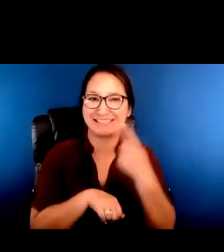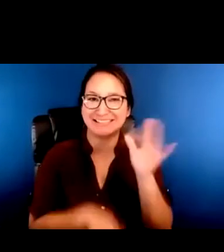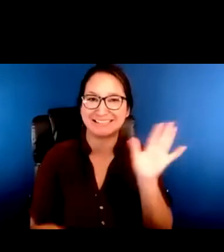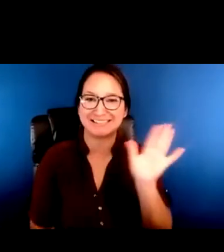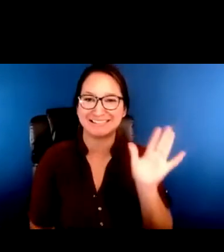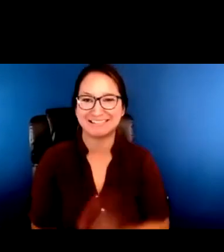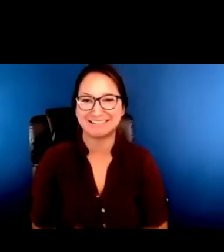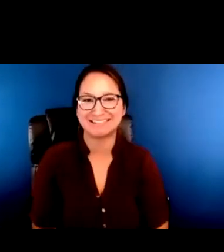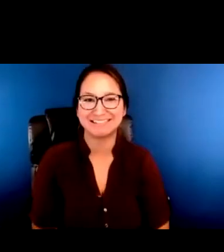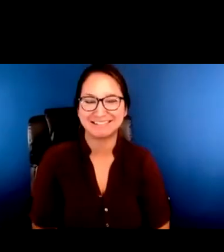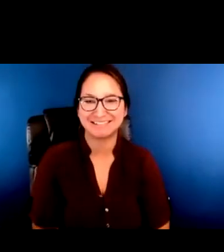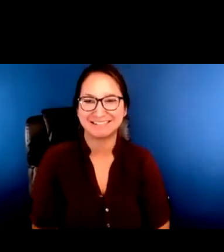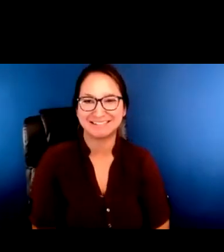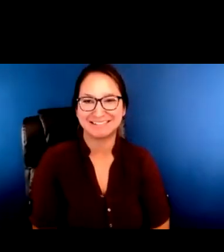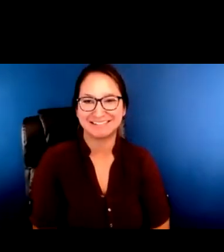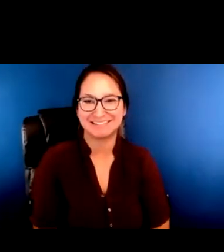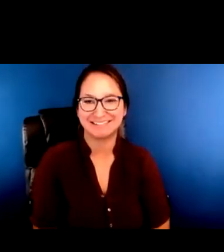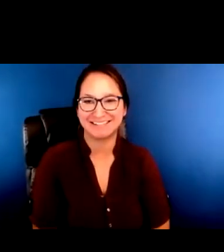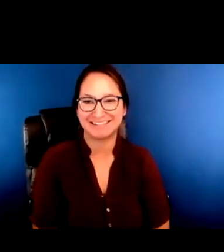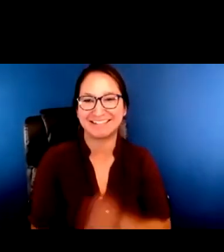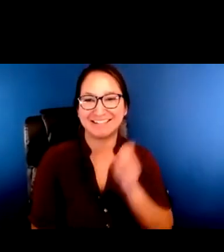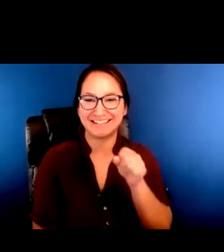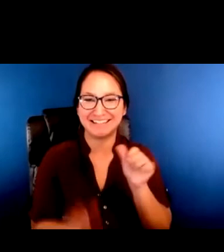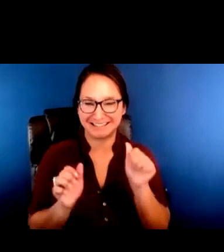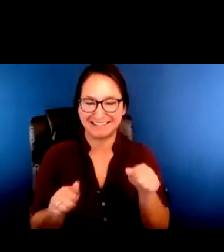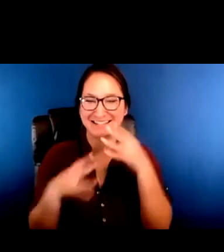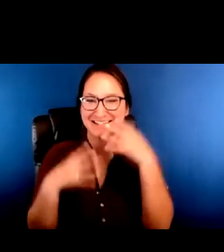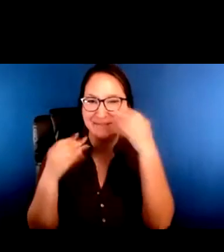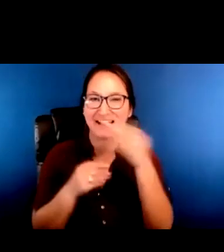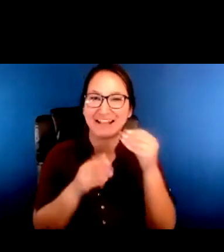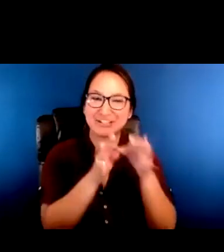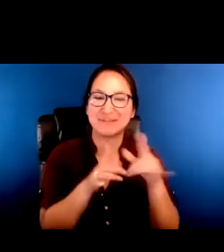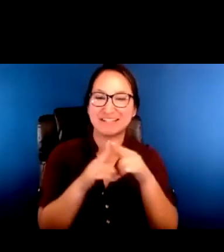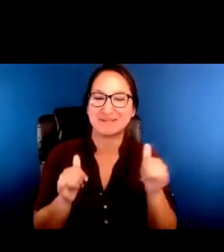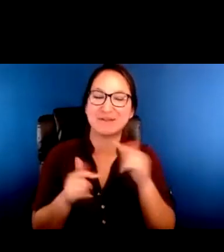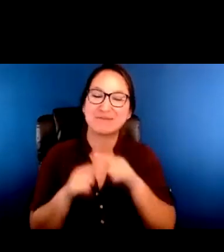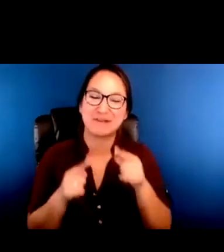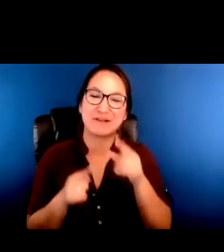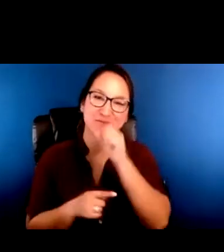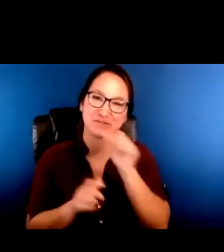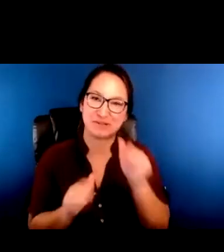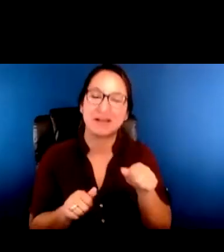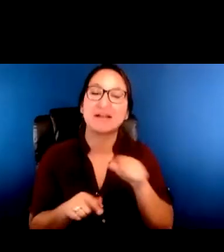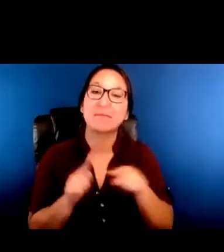Always wonder if you can smile and interpret at the same time. I guess you can. So anyway, thank you for being here to interpret for us.